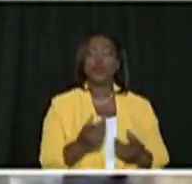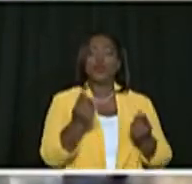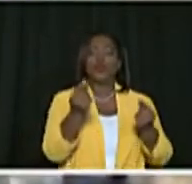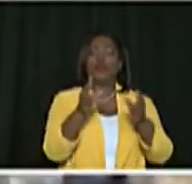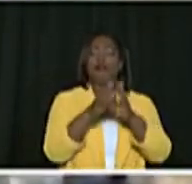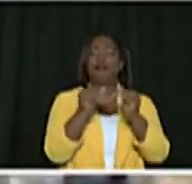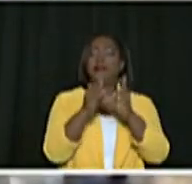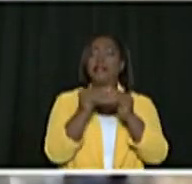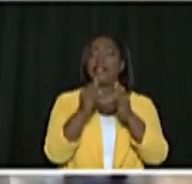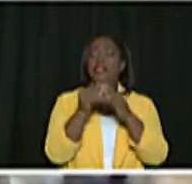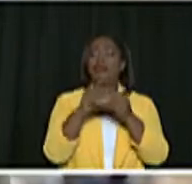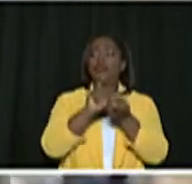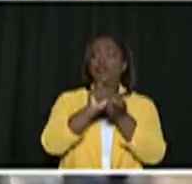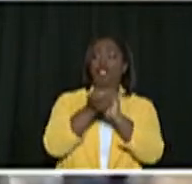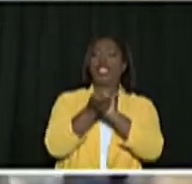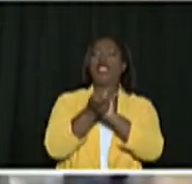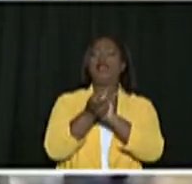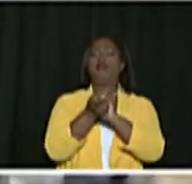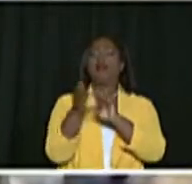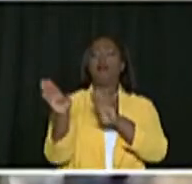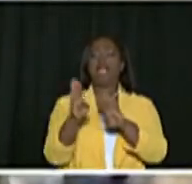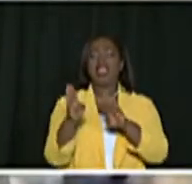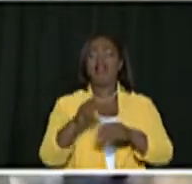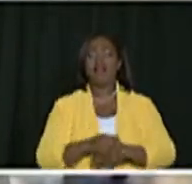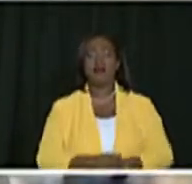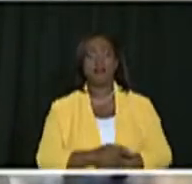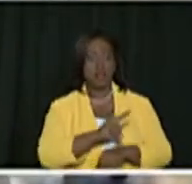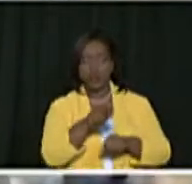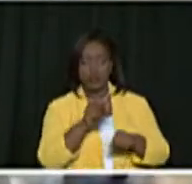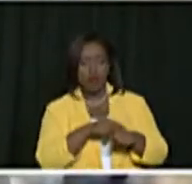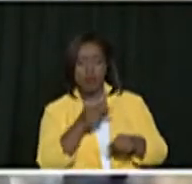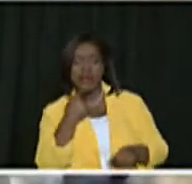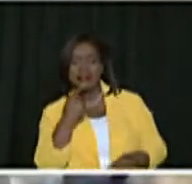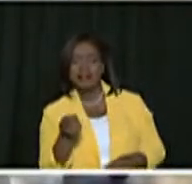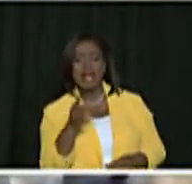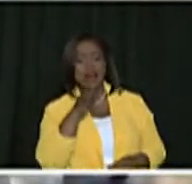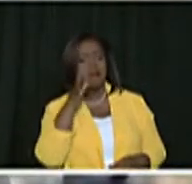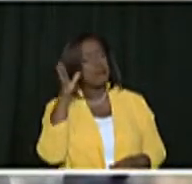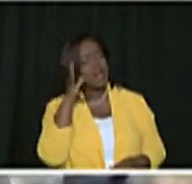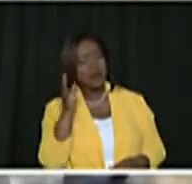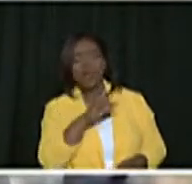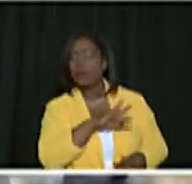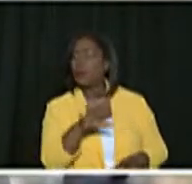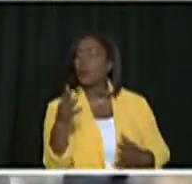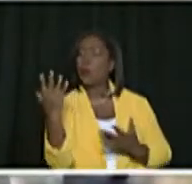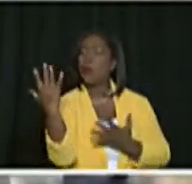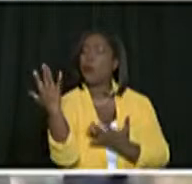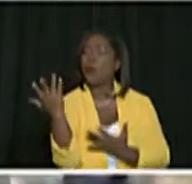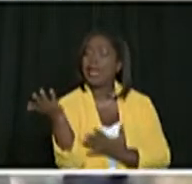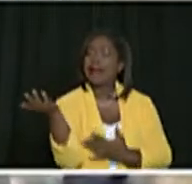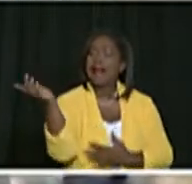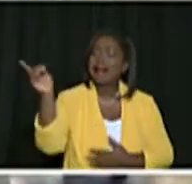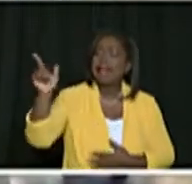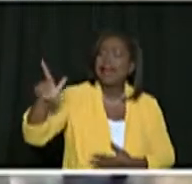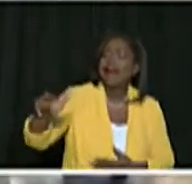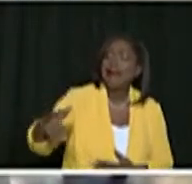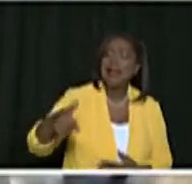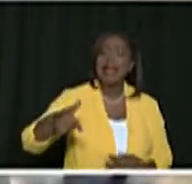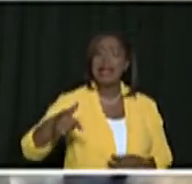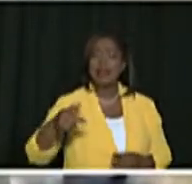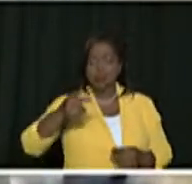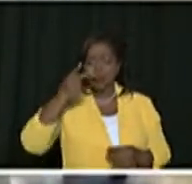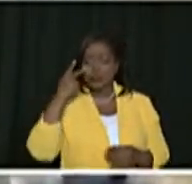behavior. Normally we say to parents, do not wait until it is way out of control when you are now saying this child